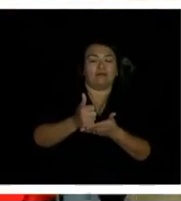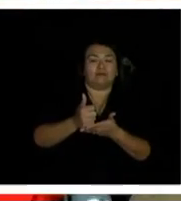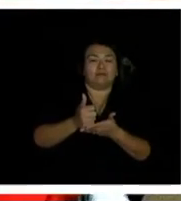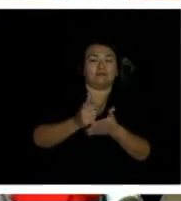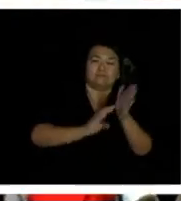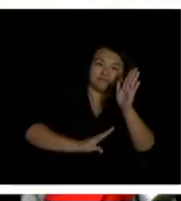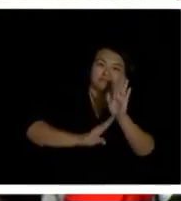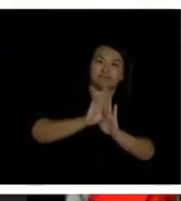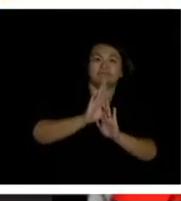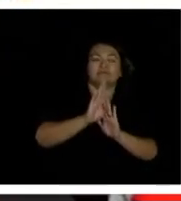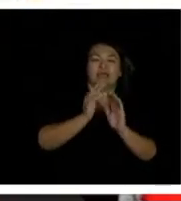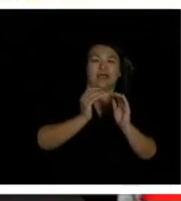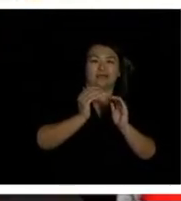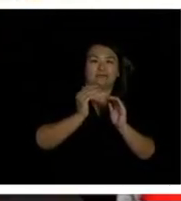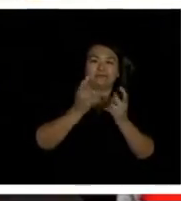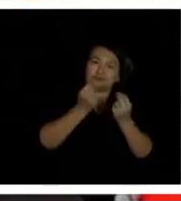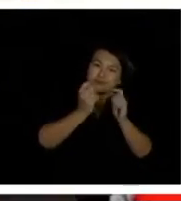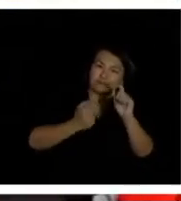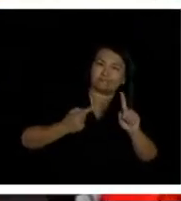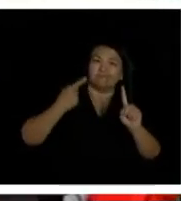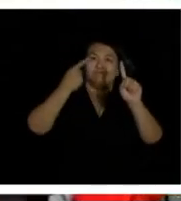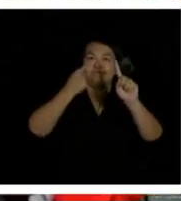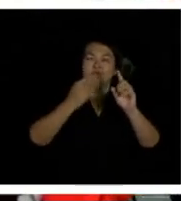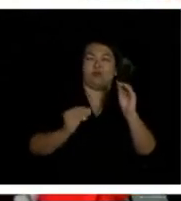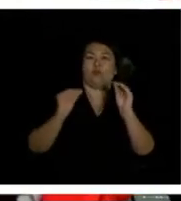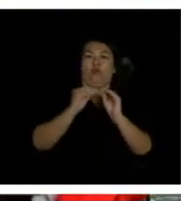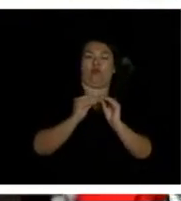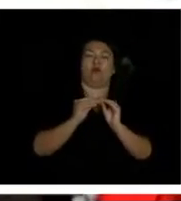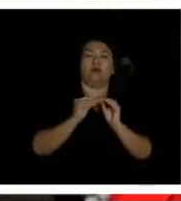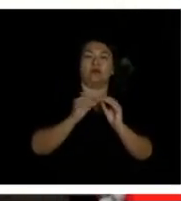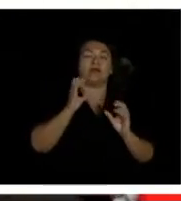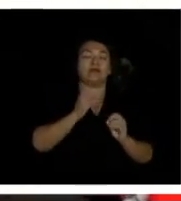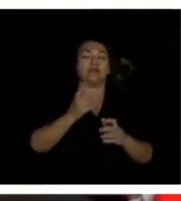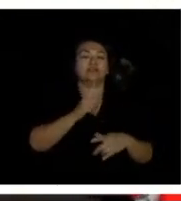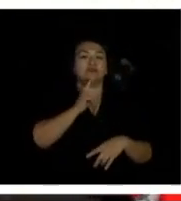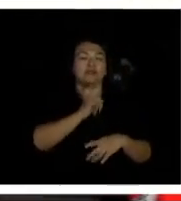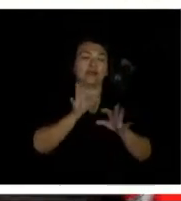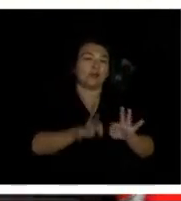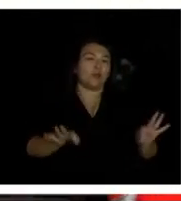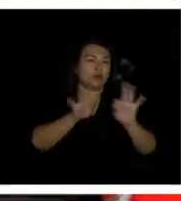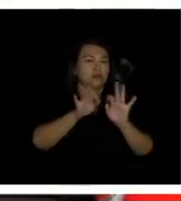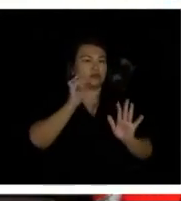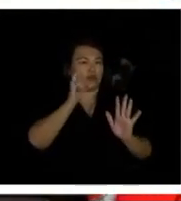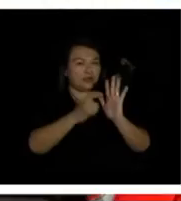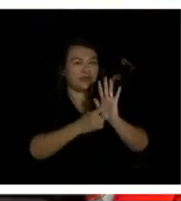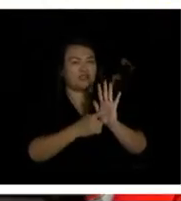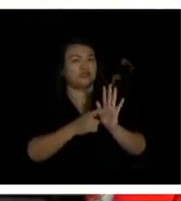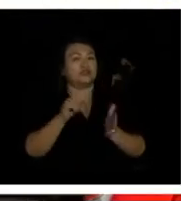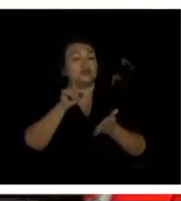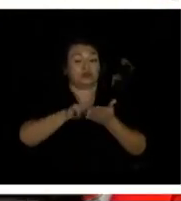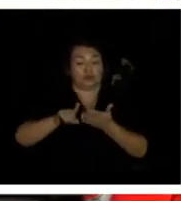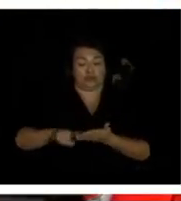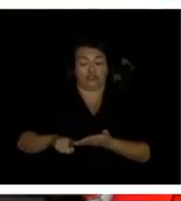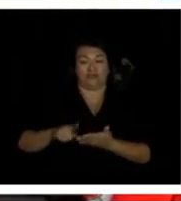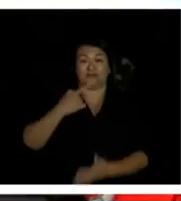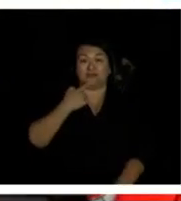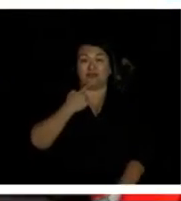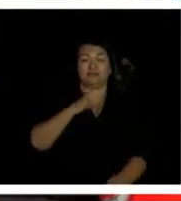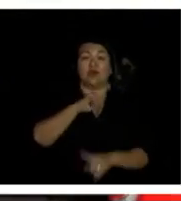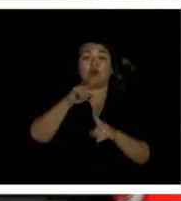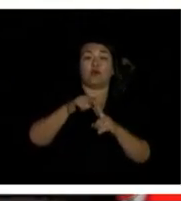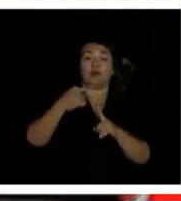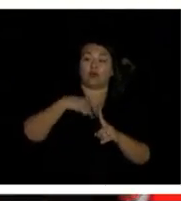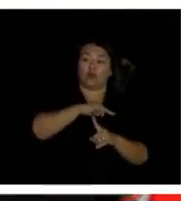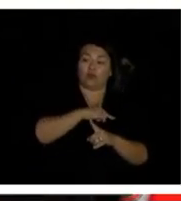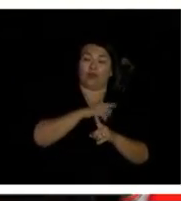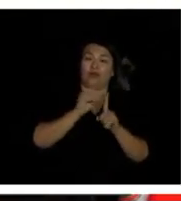step further. And so I think that that's really important. I think it's also important to recognize that the research says that when we